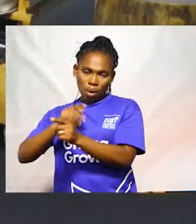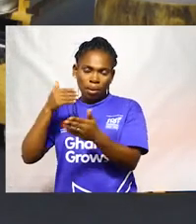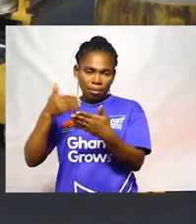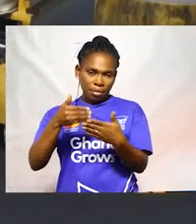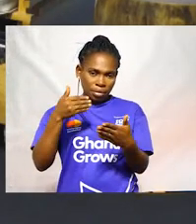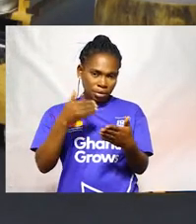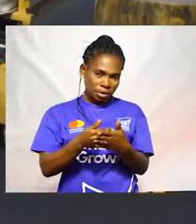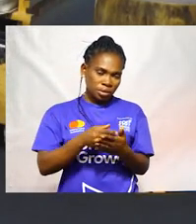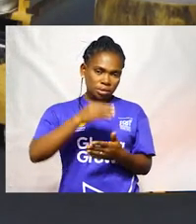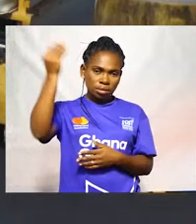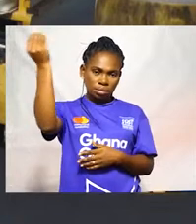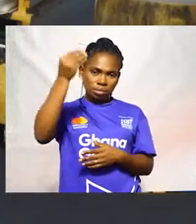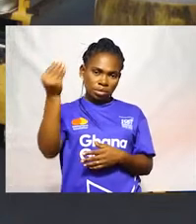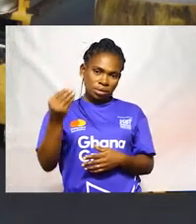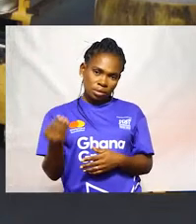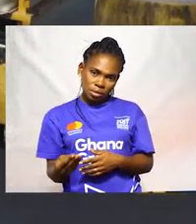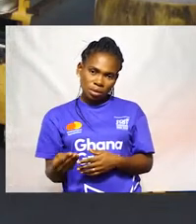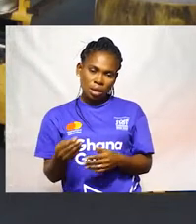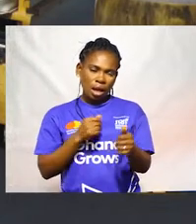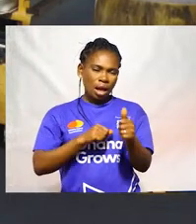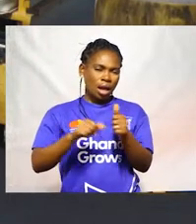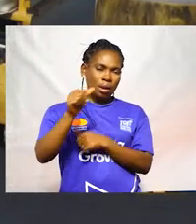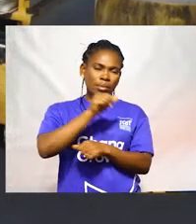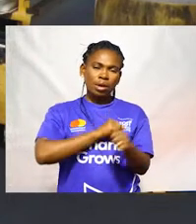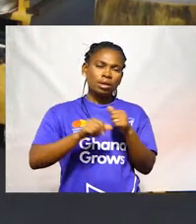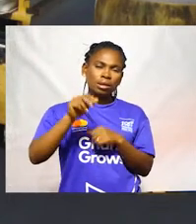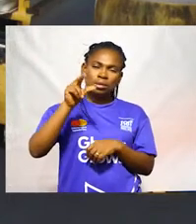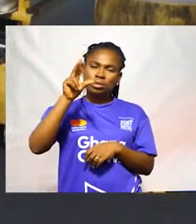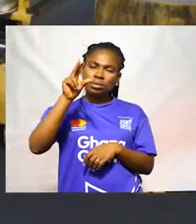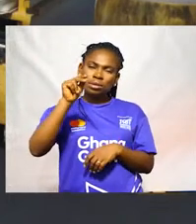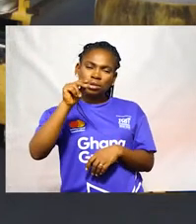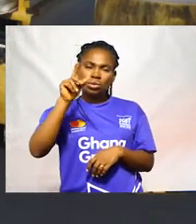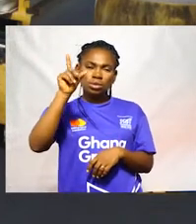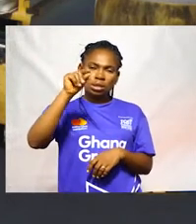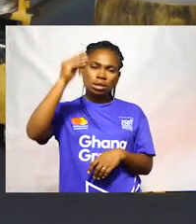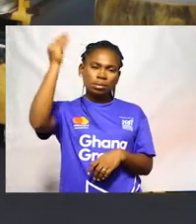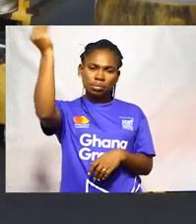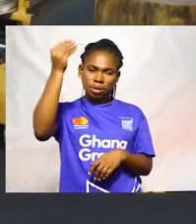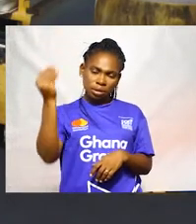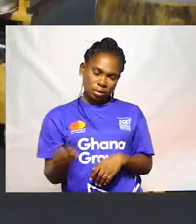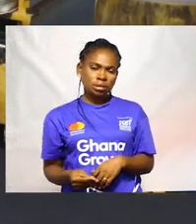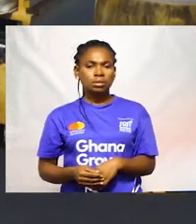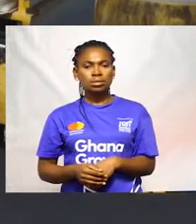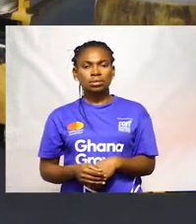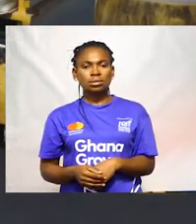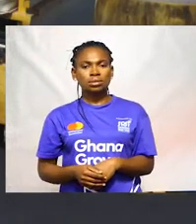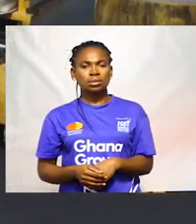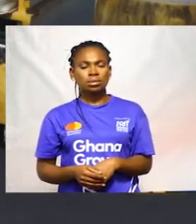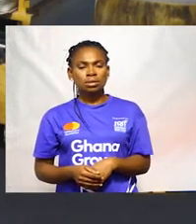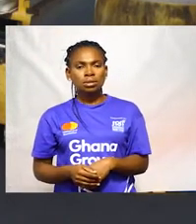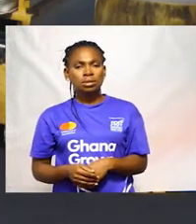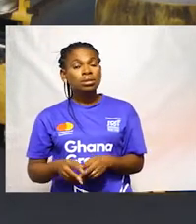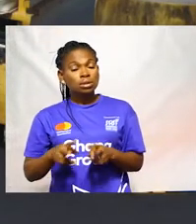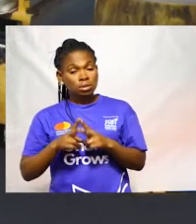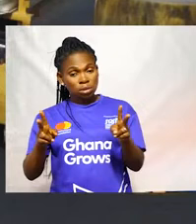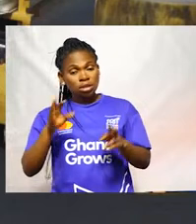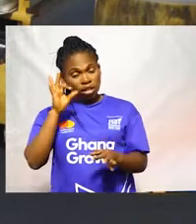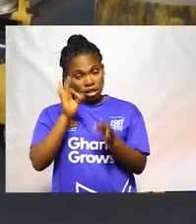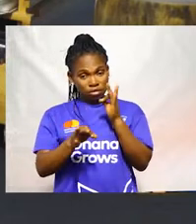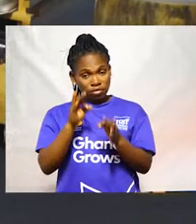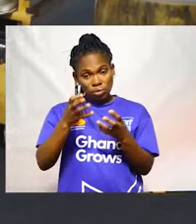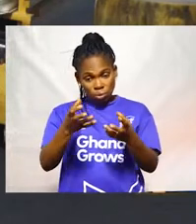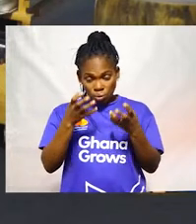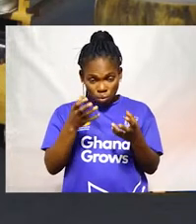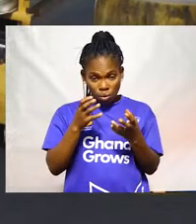paying interest rate of 20 to 30%. It's not sustainable. So if we really want